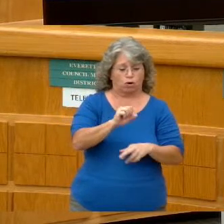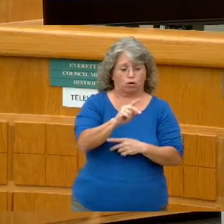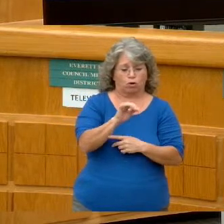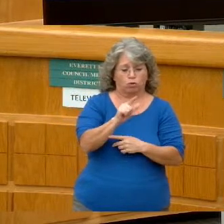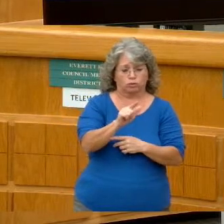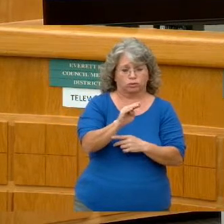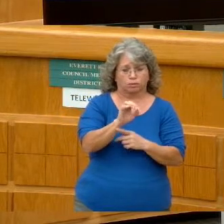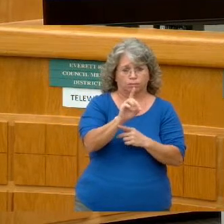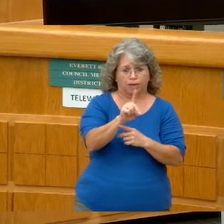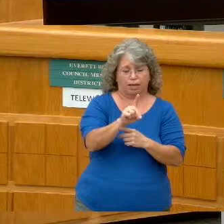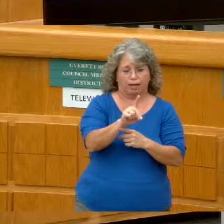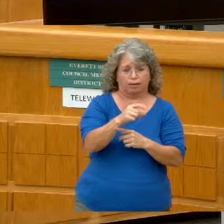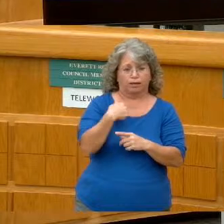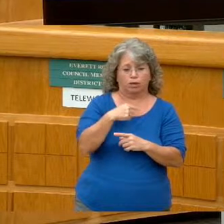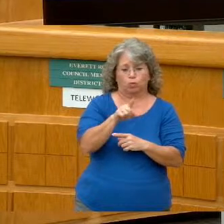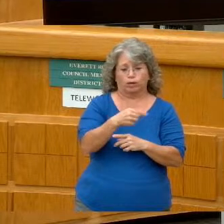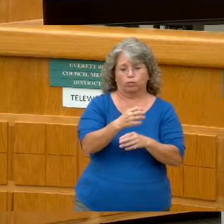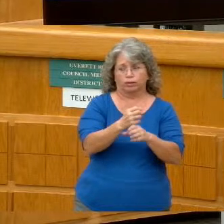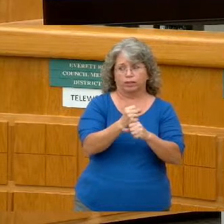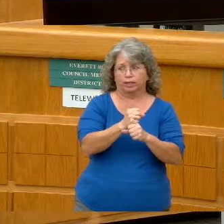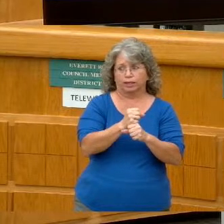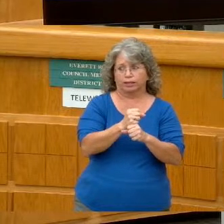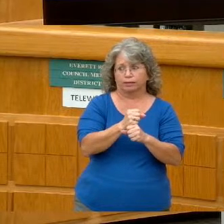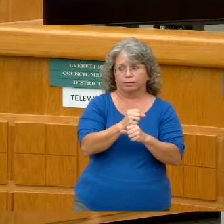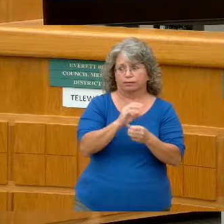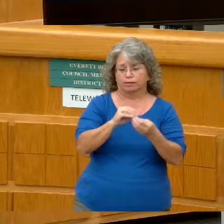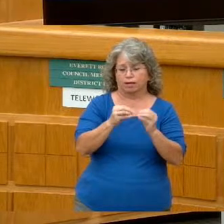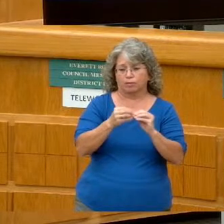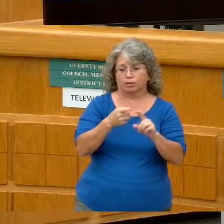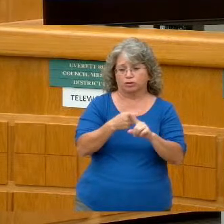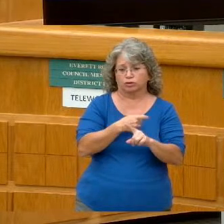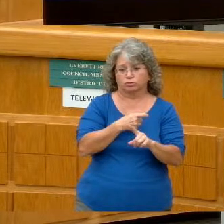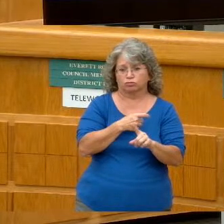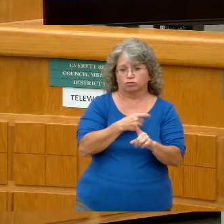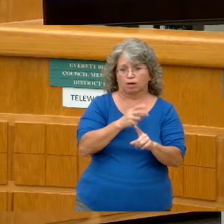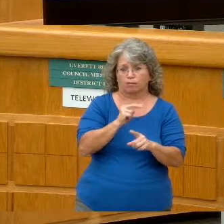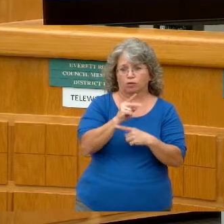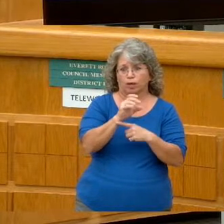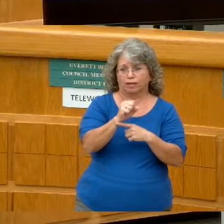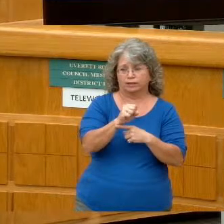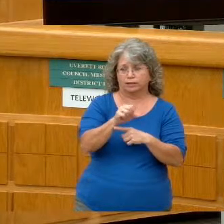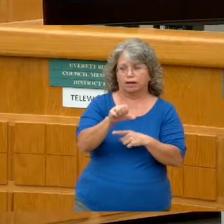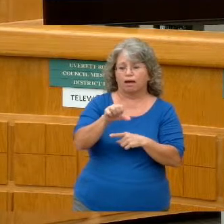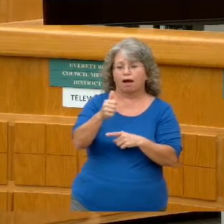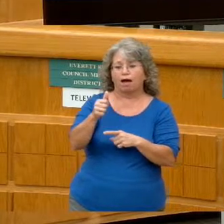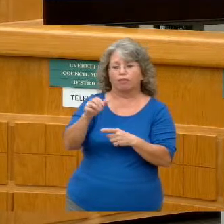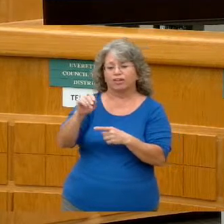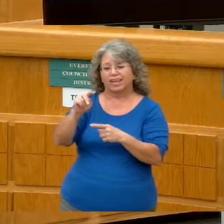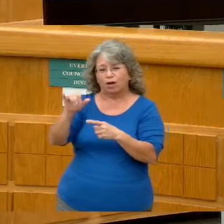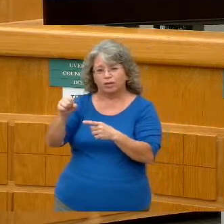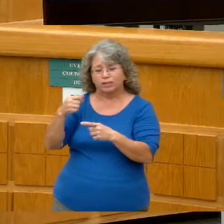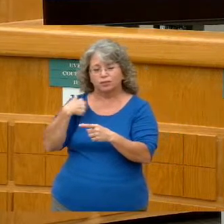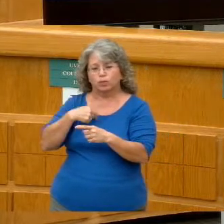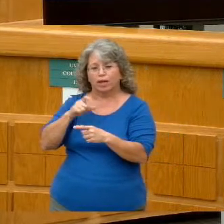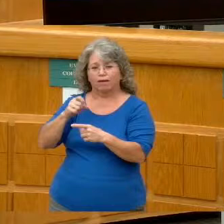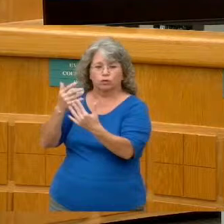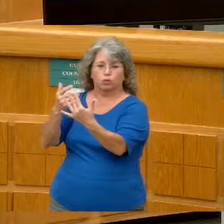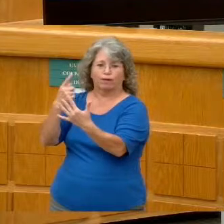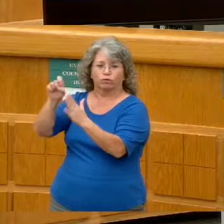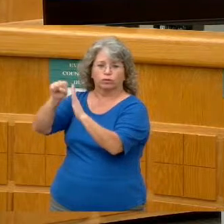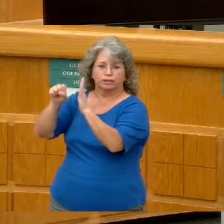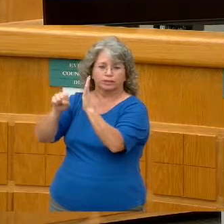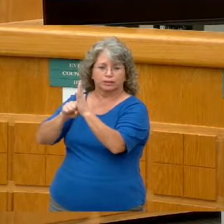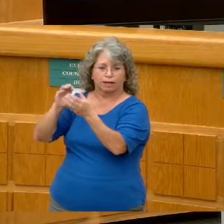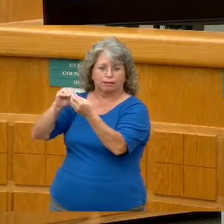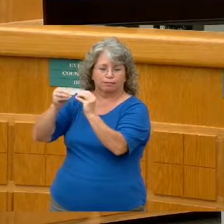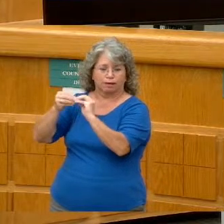for the coastal bend, we only get data directly from NUECES. The rest of the data that we get for the rest of the coastal bend comes from the state. And so